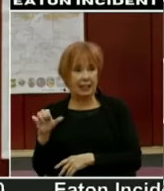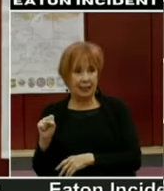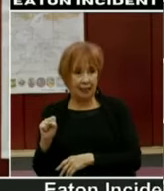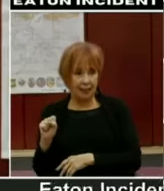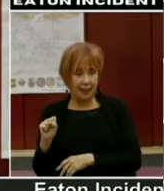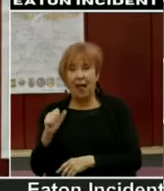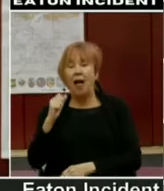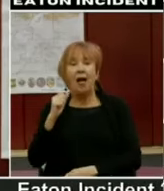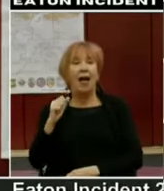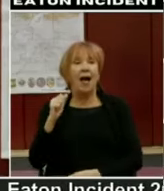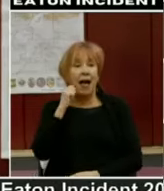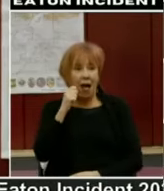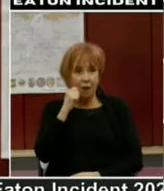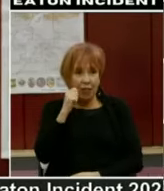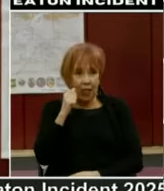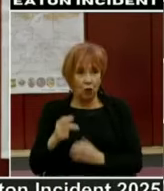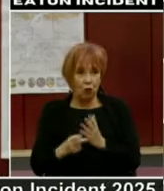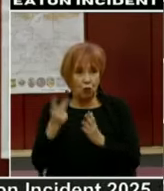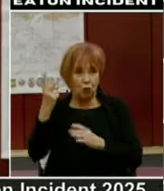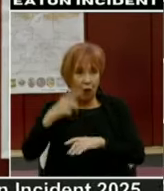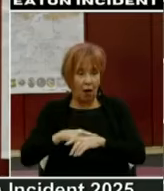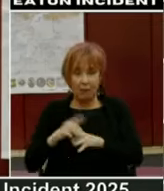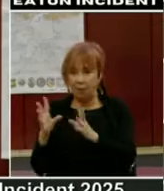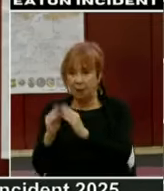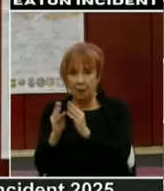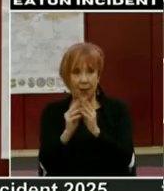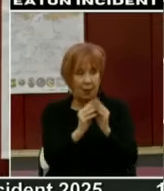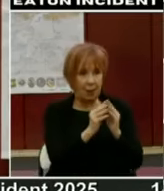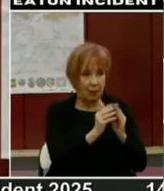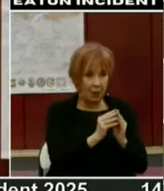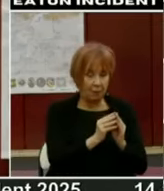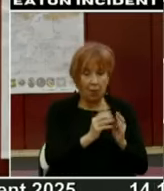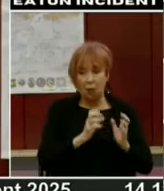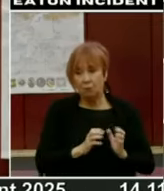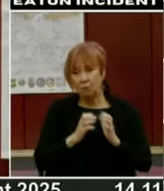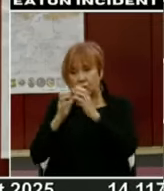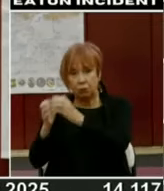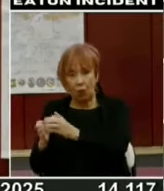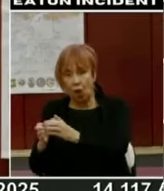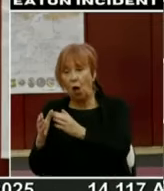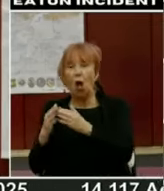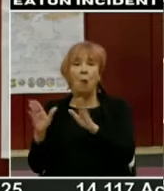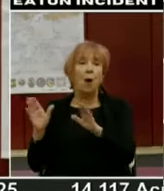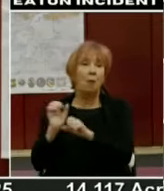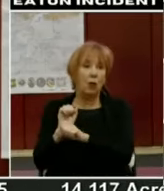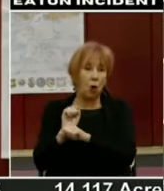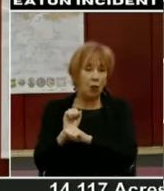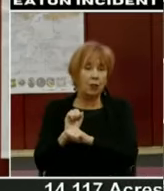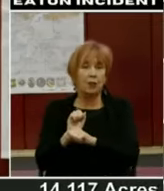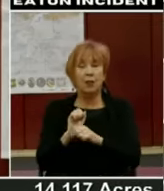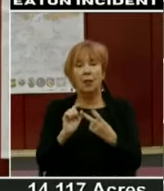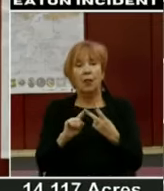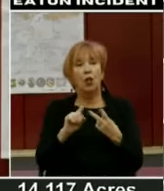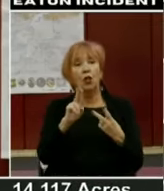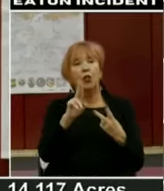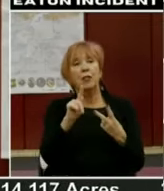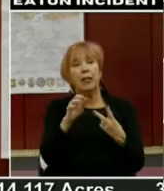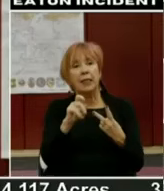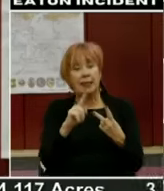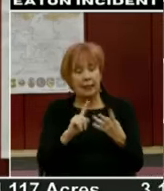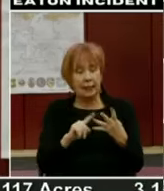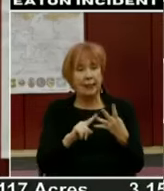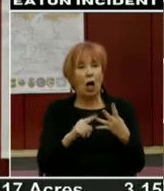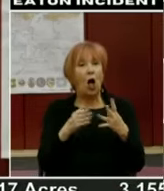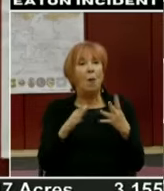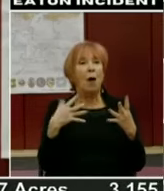to certain areas. Those include Public Works, the utility companies, Public Health Department,